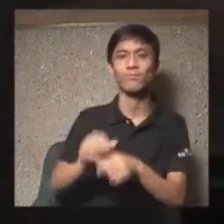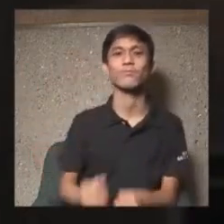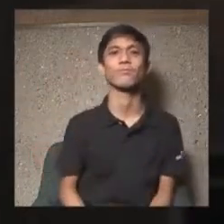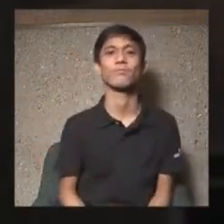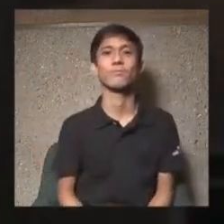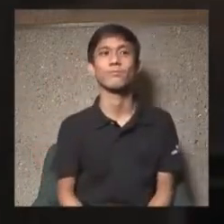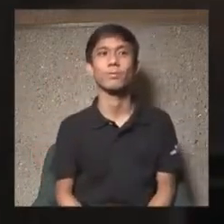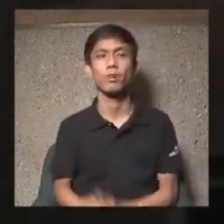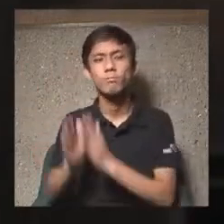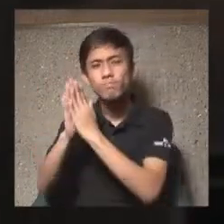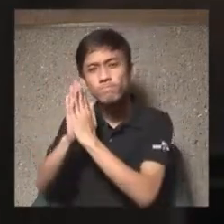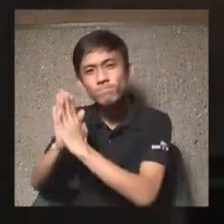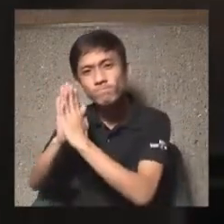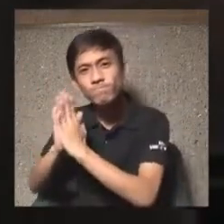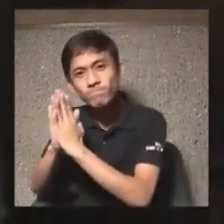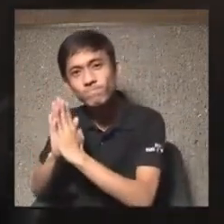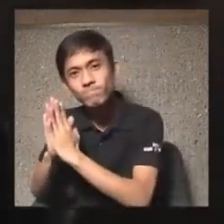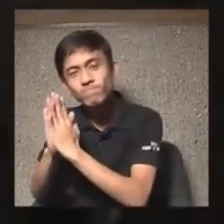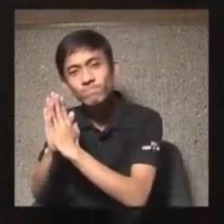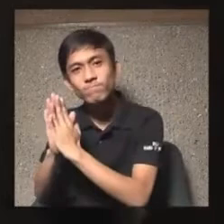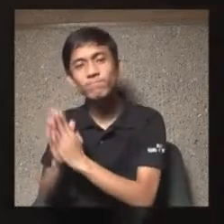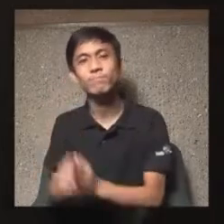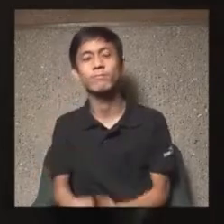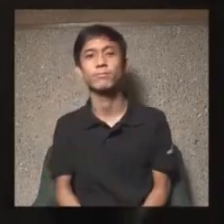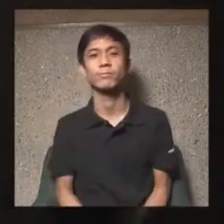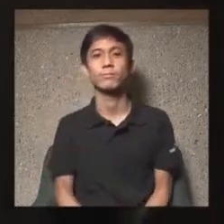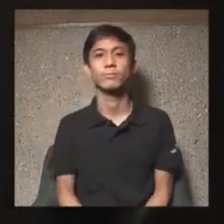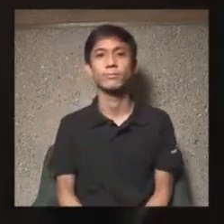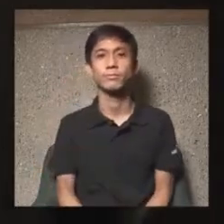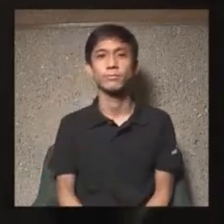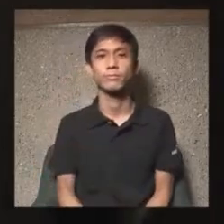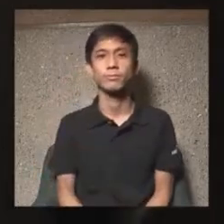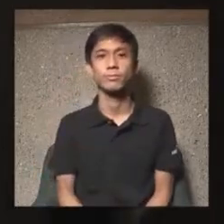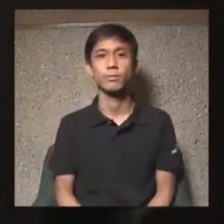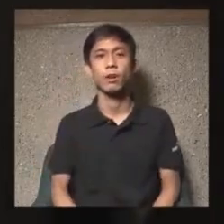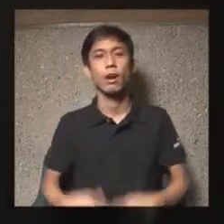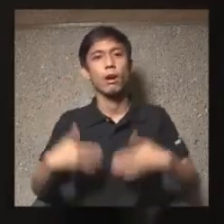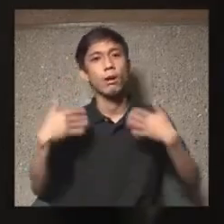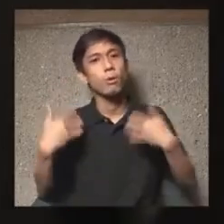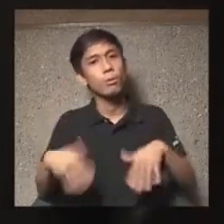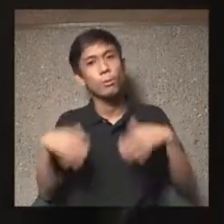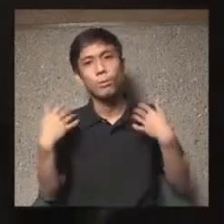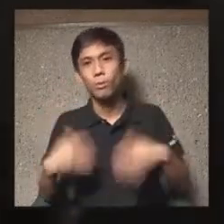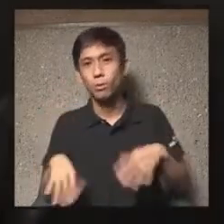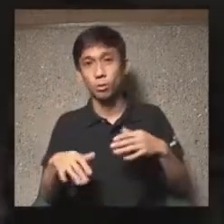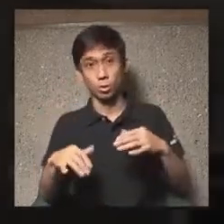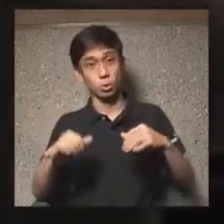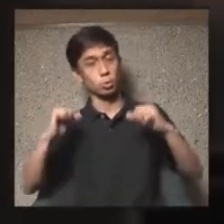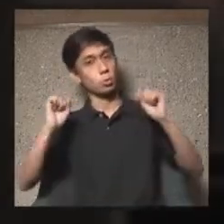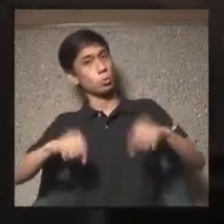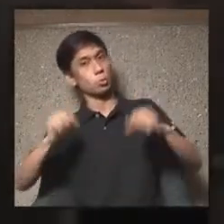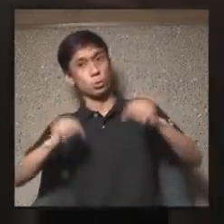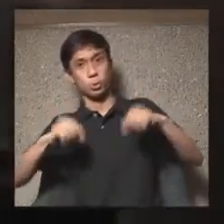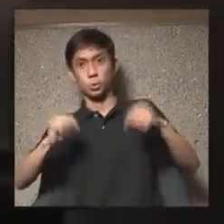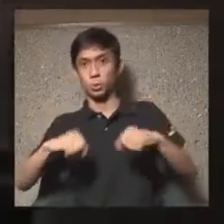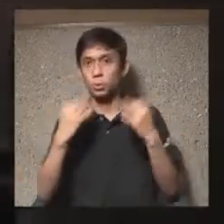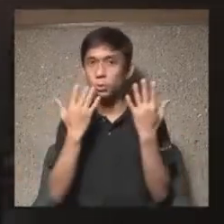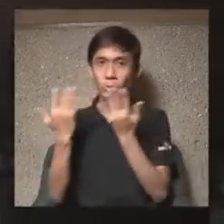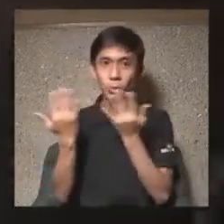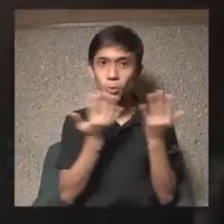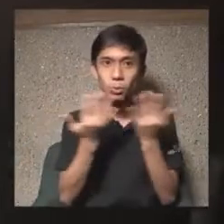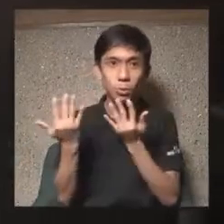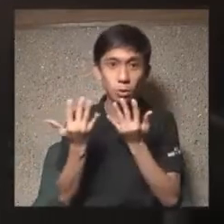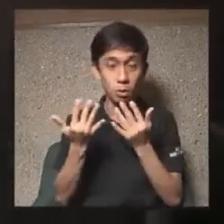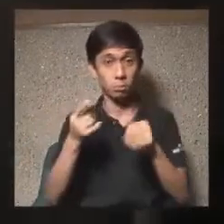Style. And so she agreed. And on my birthday, at the appointed time,